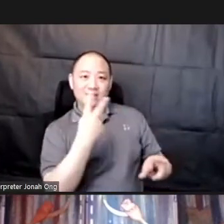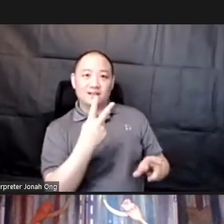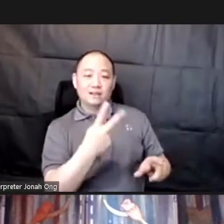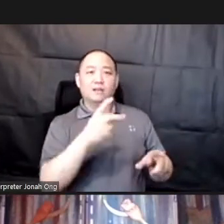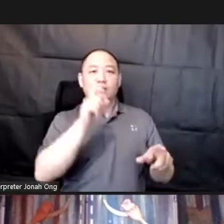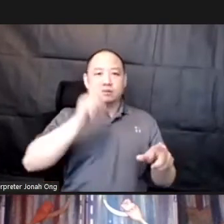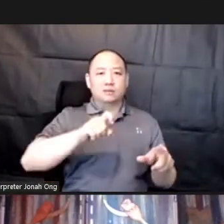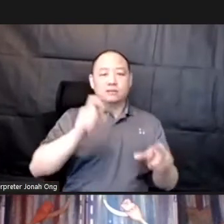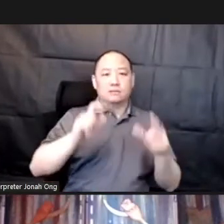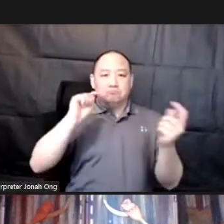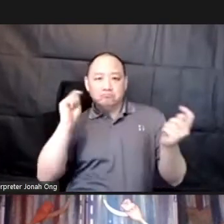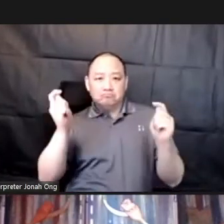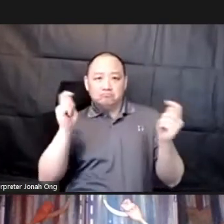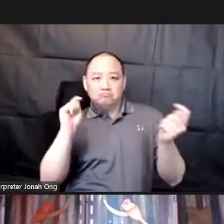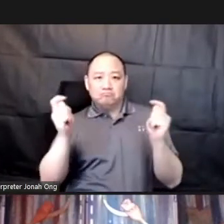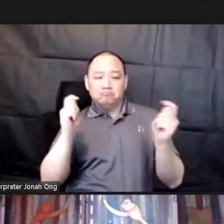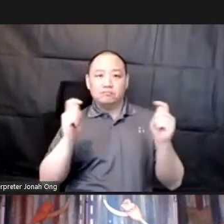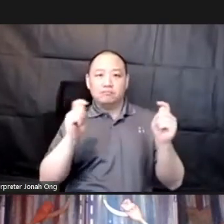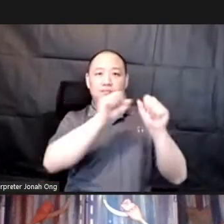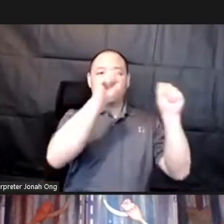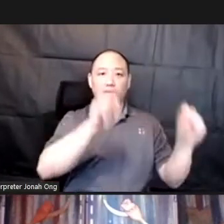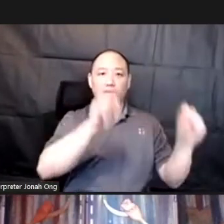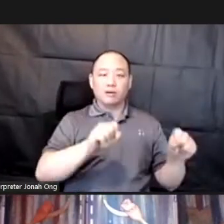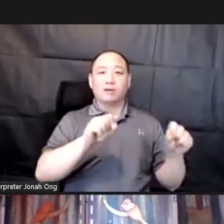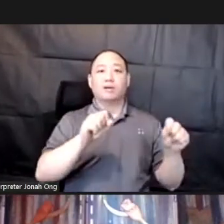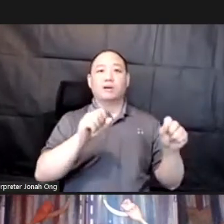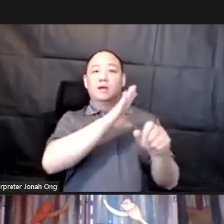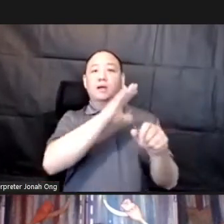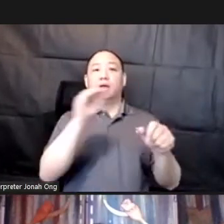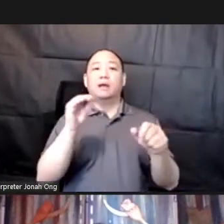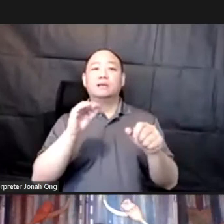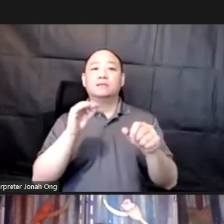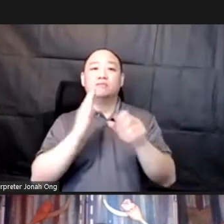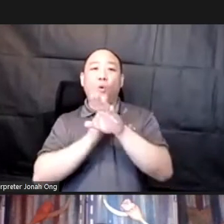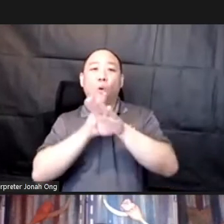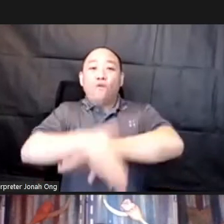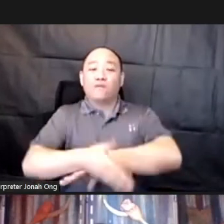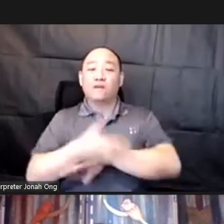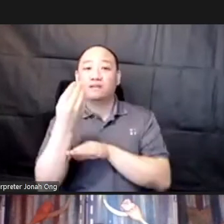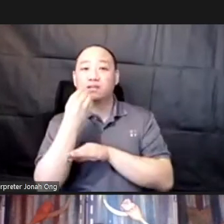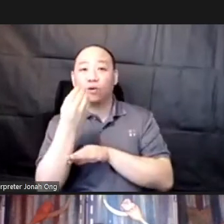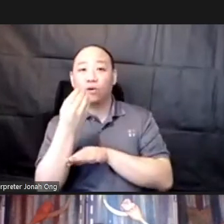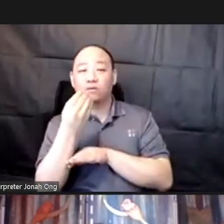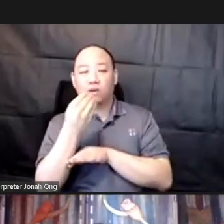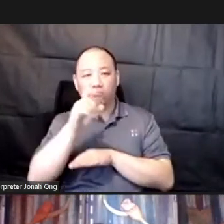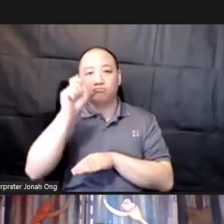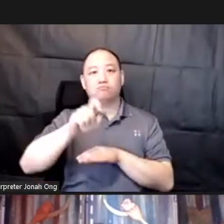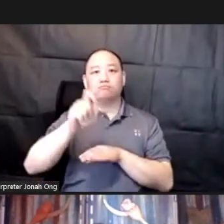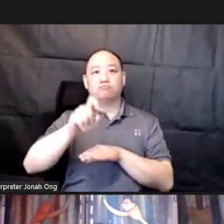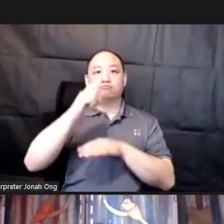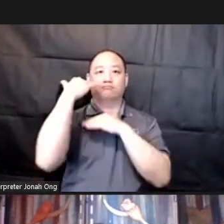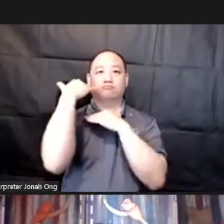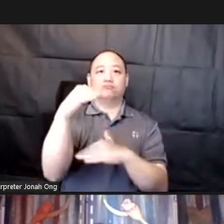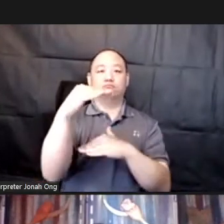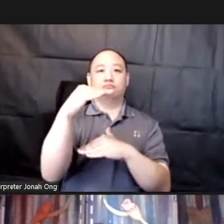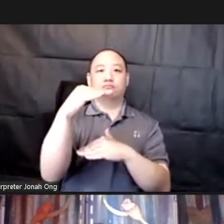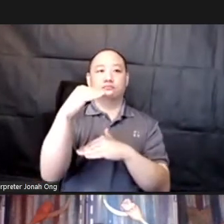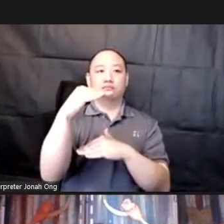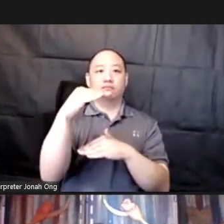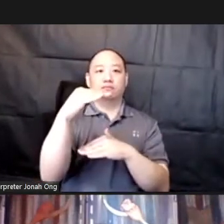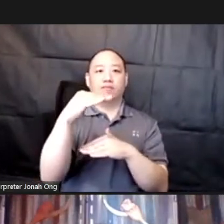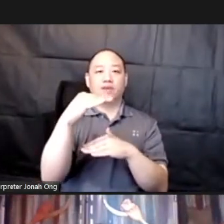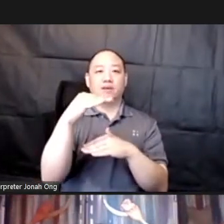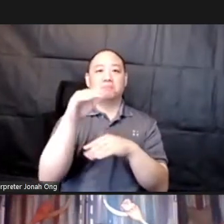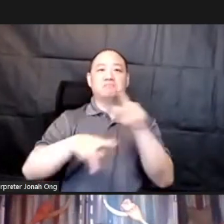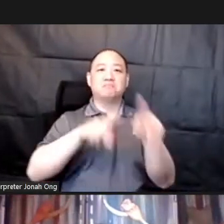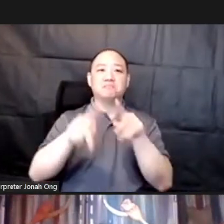that contribute to the overconsumption. Because if we can see now, like people tend to overconsume,